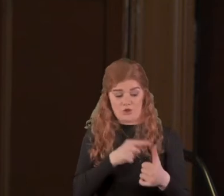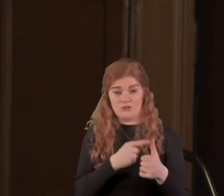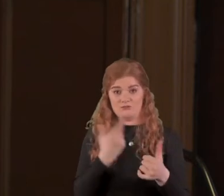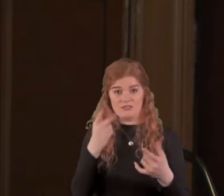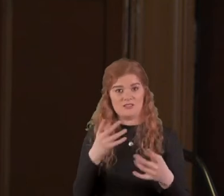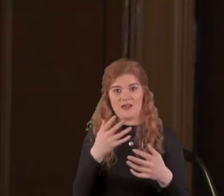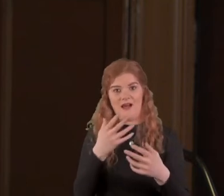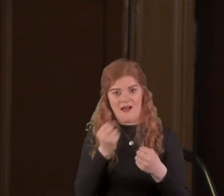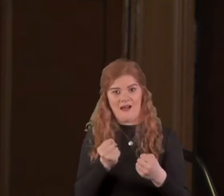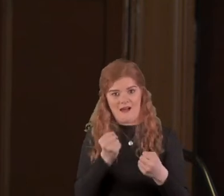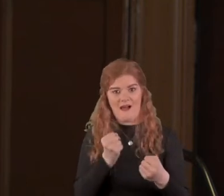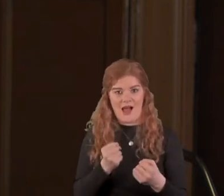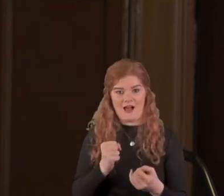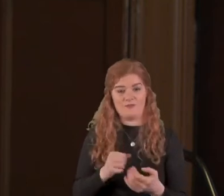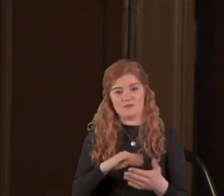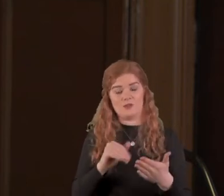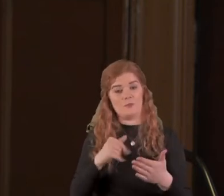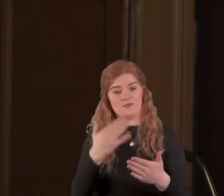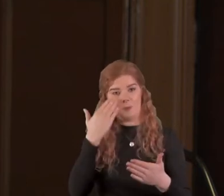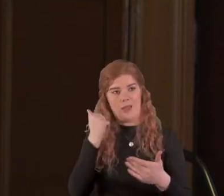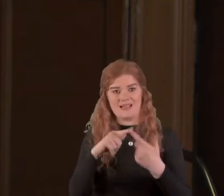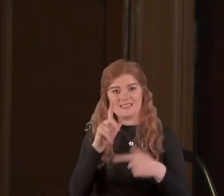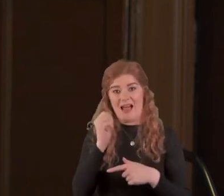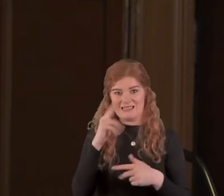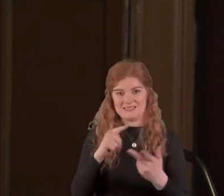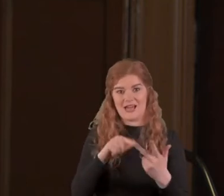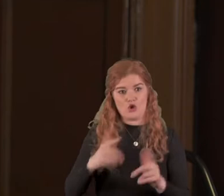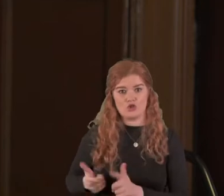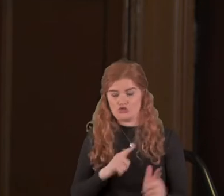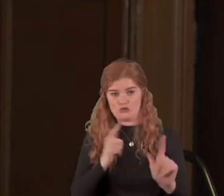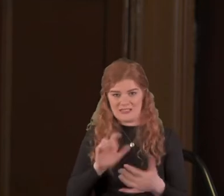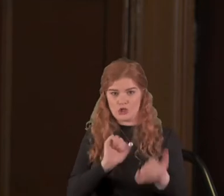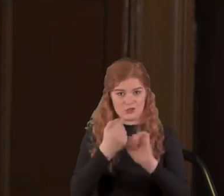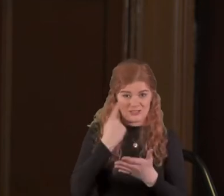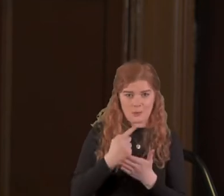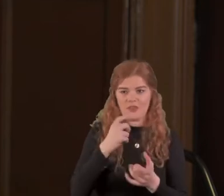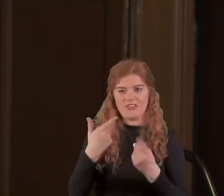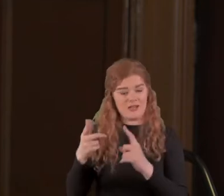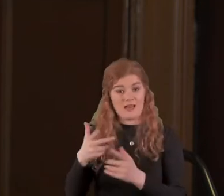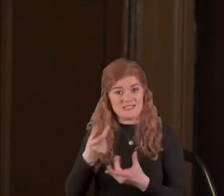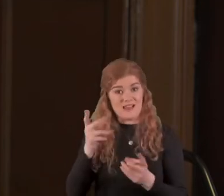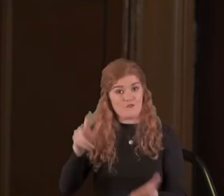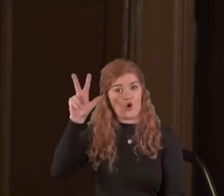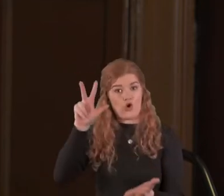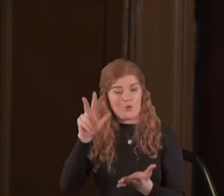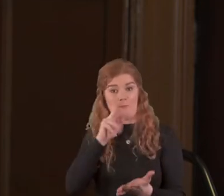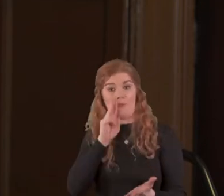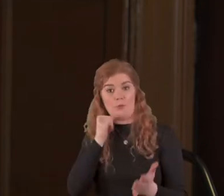unauthorized reprisals by the Black and Tans and by the auxiliaries, there were authorized reprisals, personally authorized by